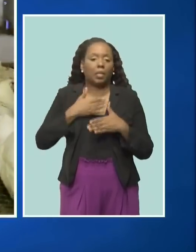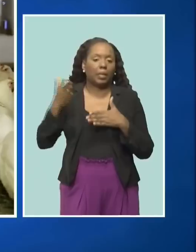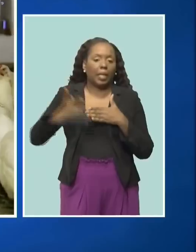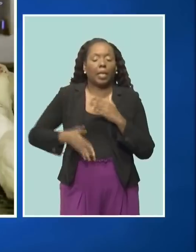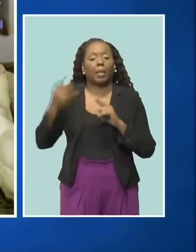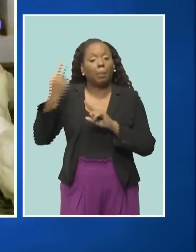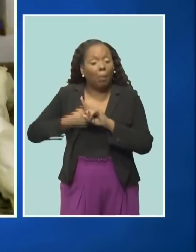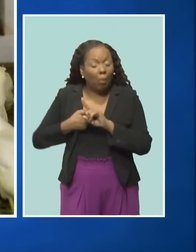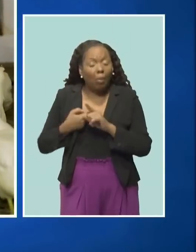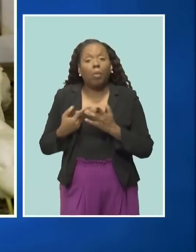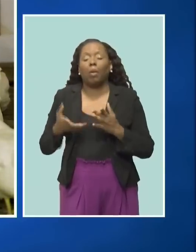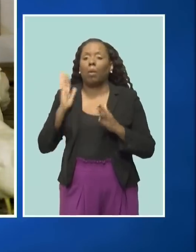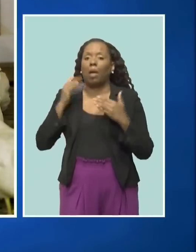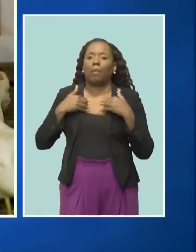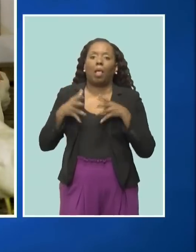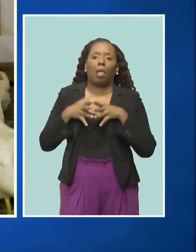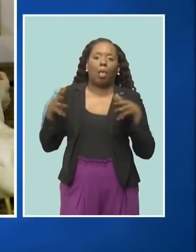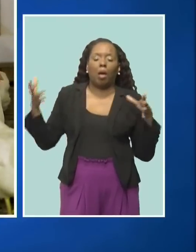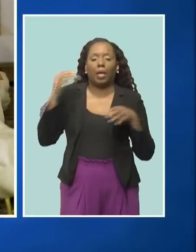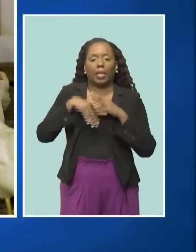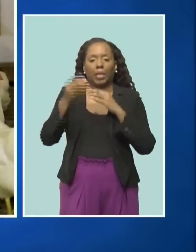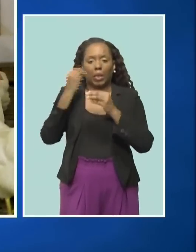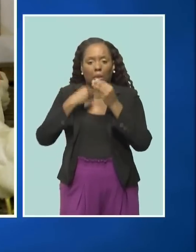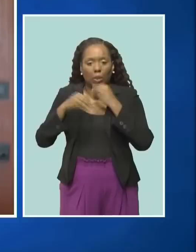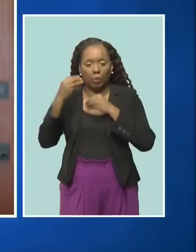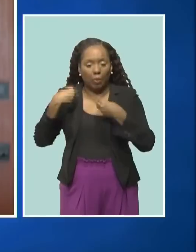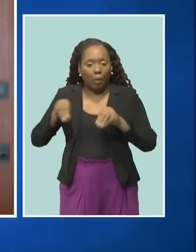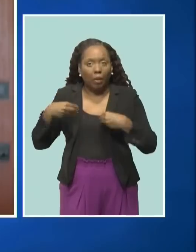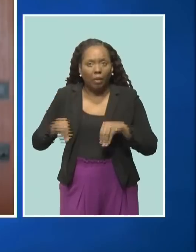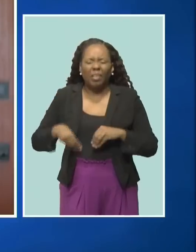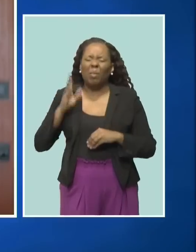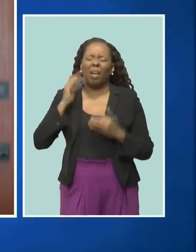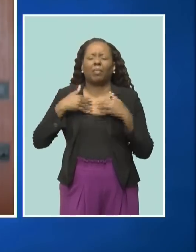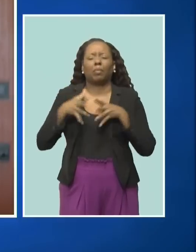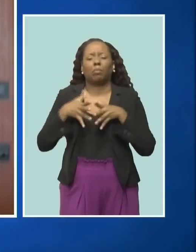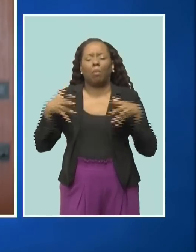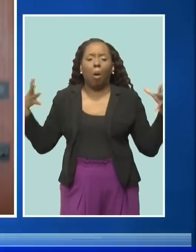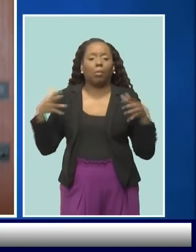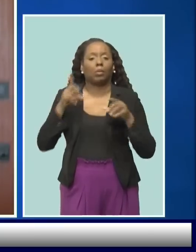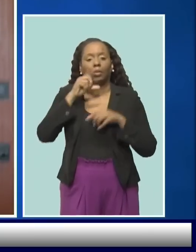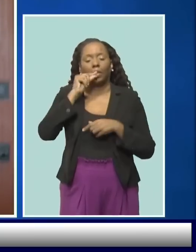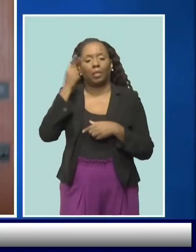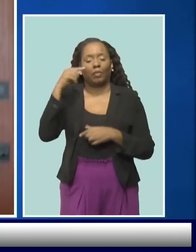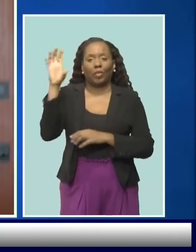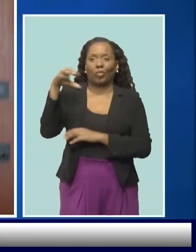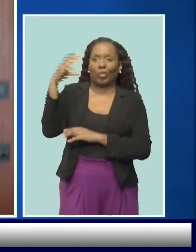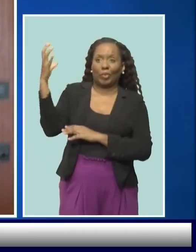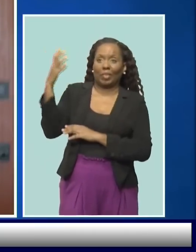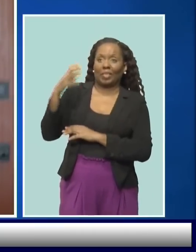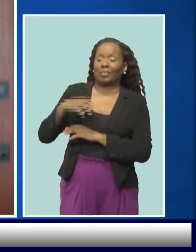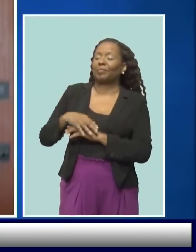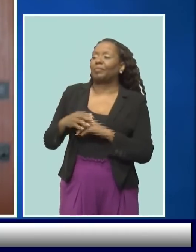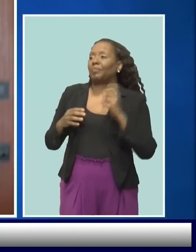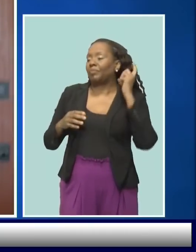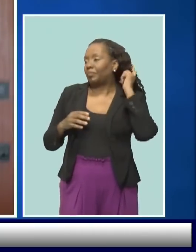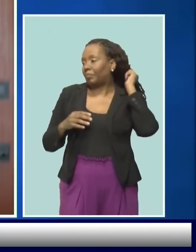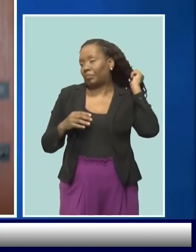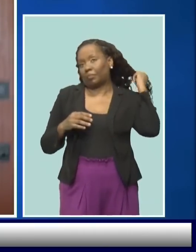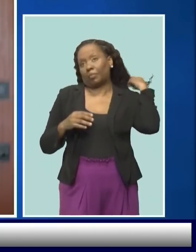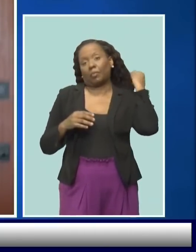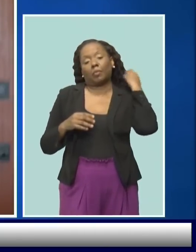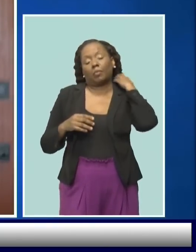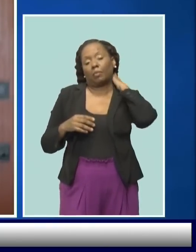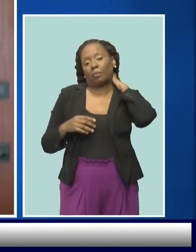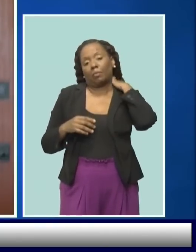this month, and there will be more than enough for Christmas. There will be no shortage of chicken going into the